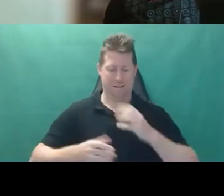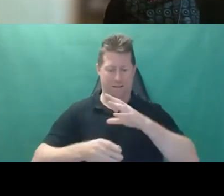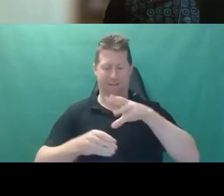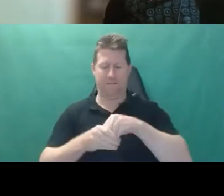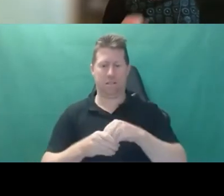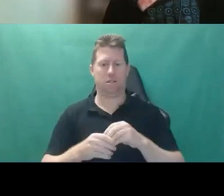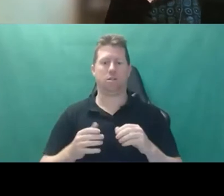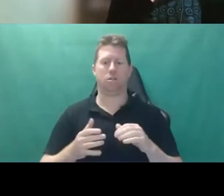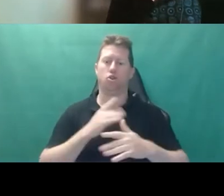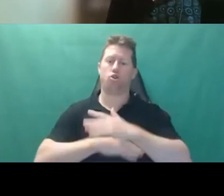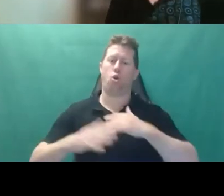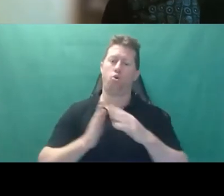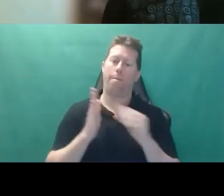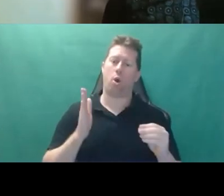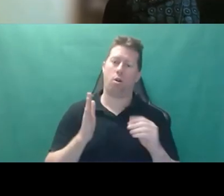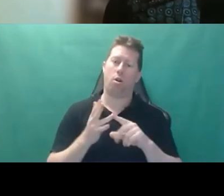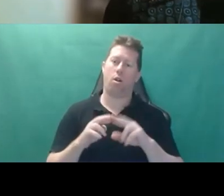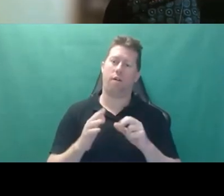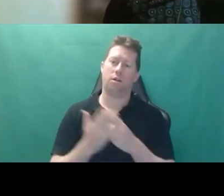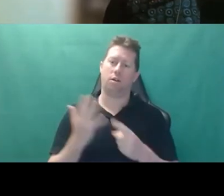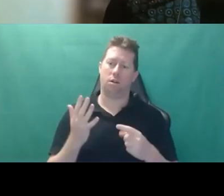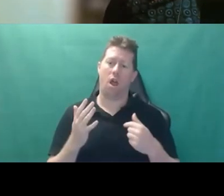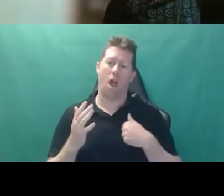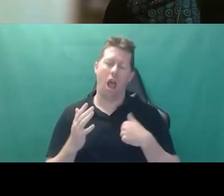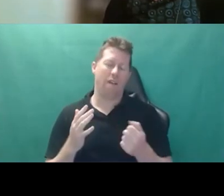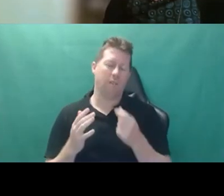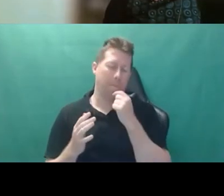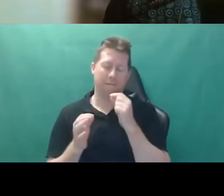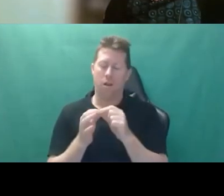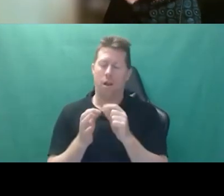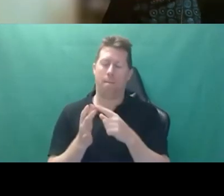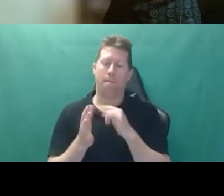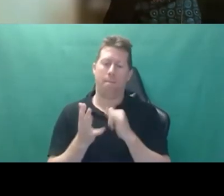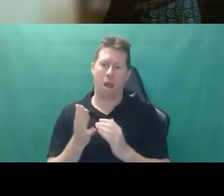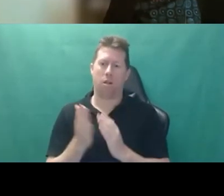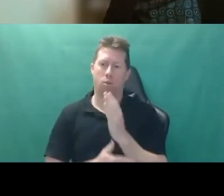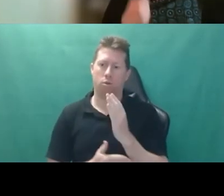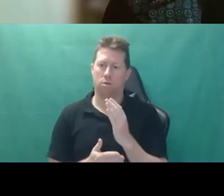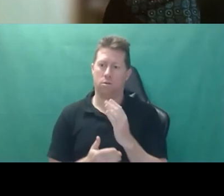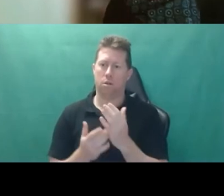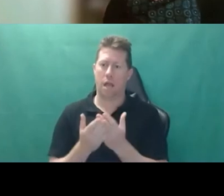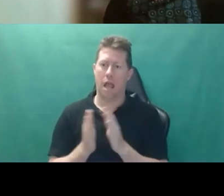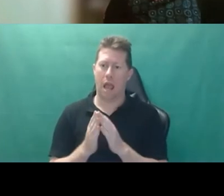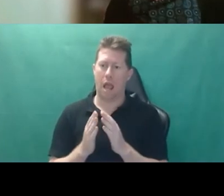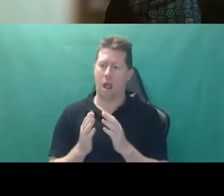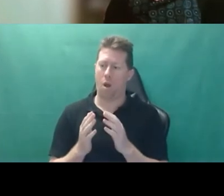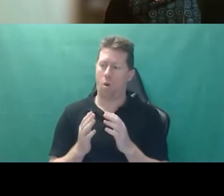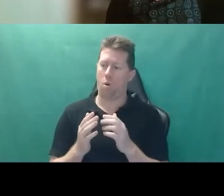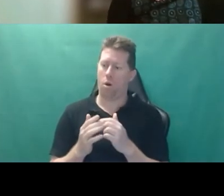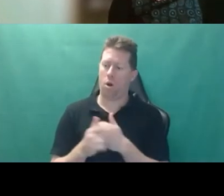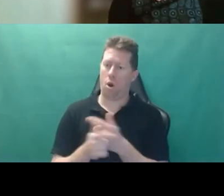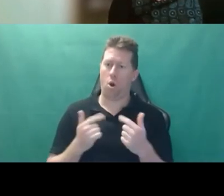disability? And I particularly have a bias in this because of the way that's, uh, chronic illness is often actively